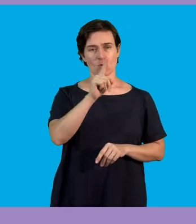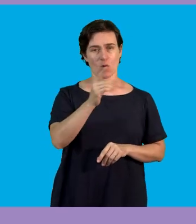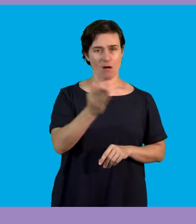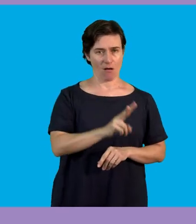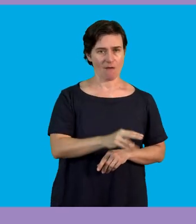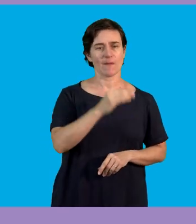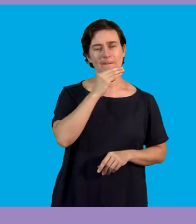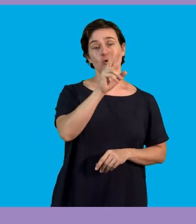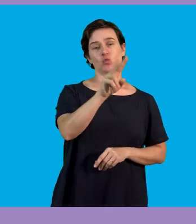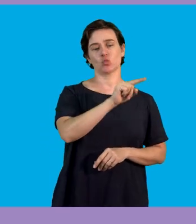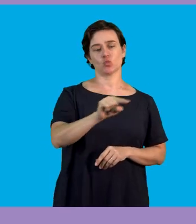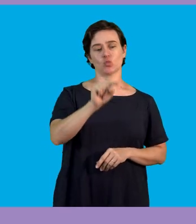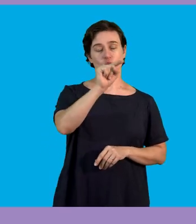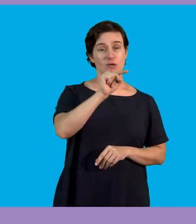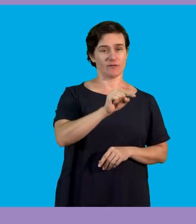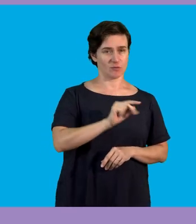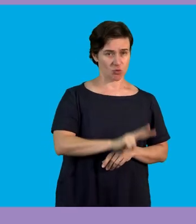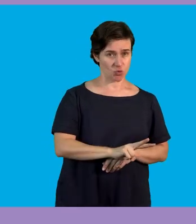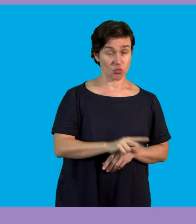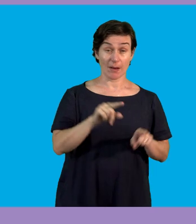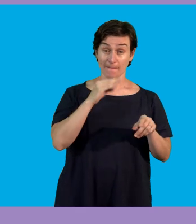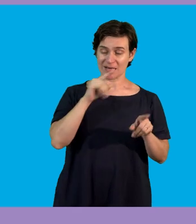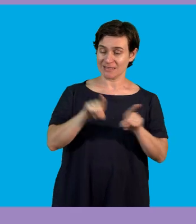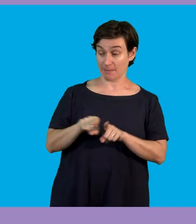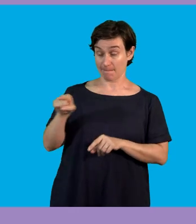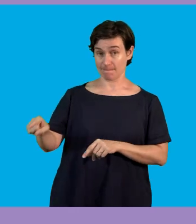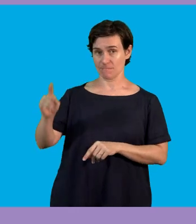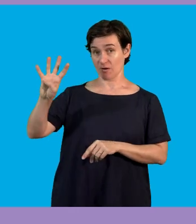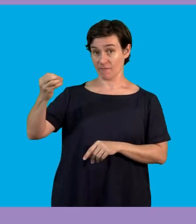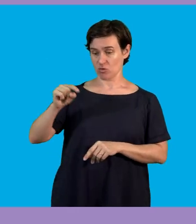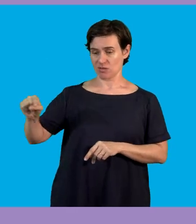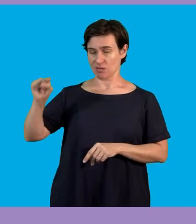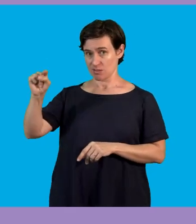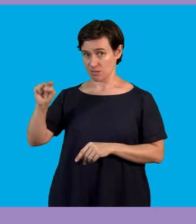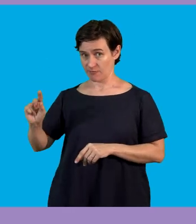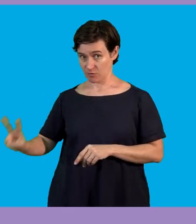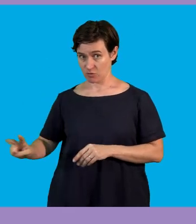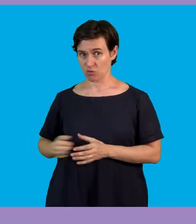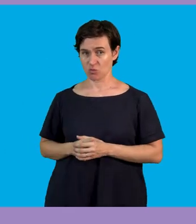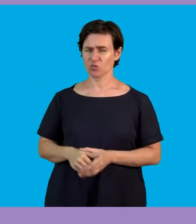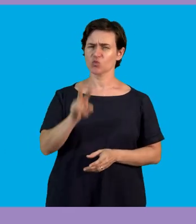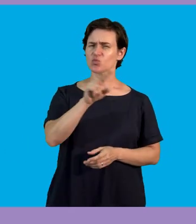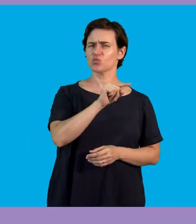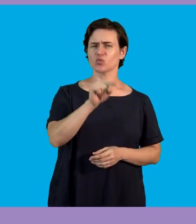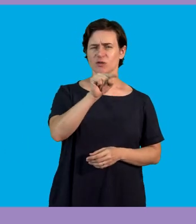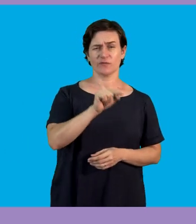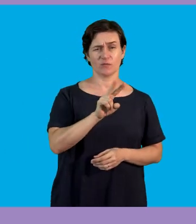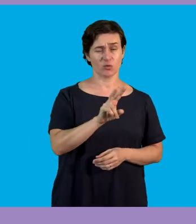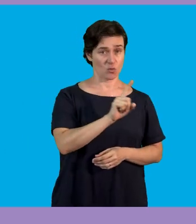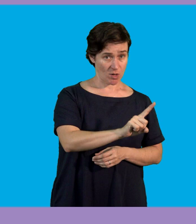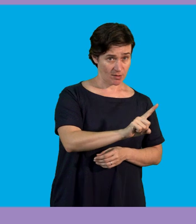half. So we divide by 2 on the left and divide by 2 on the right. So 2 divided by 2 is